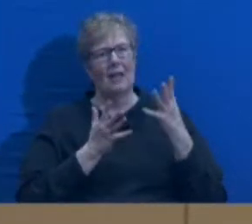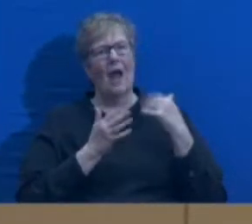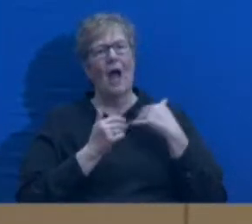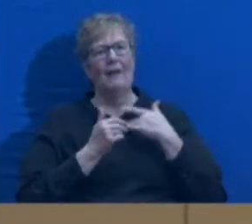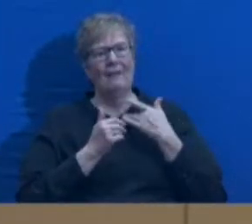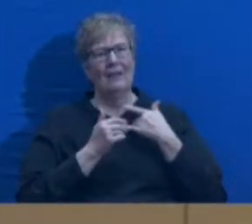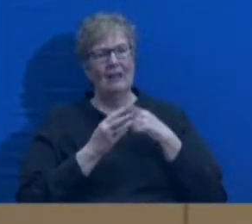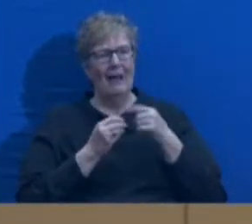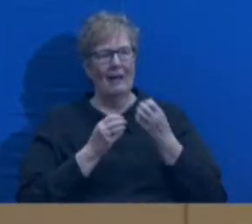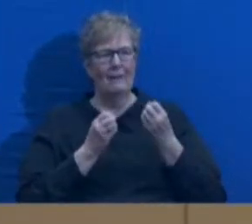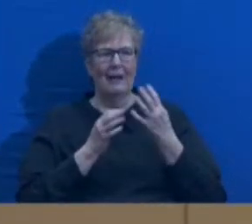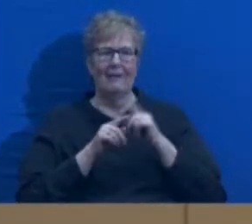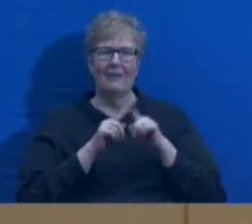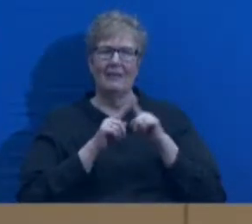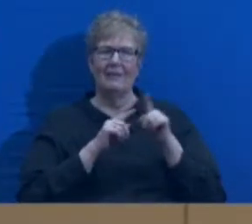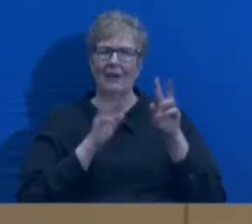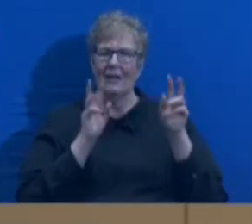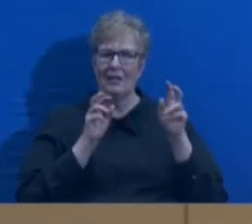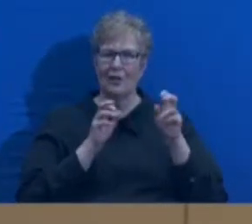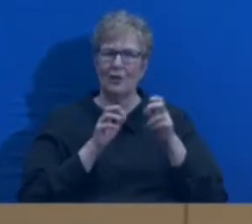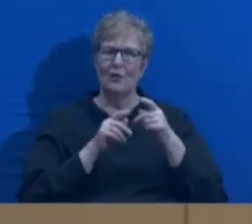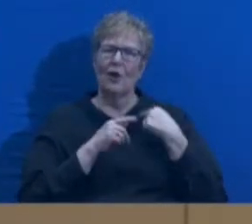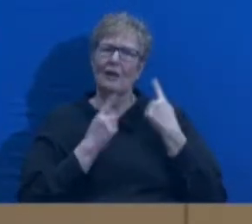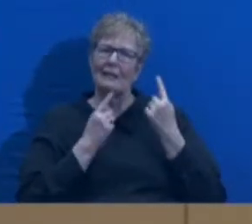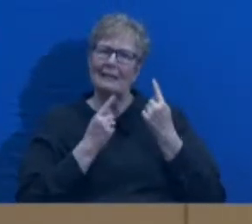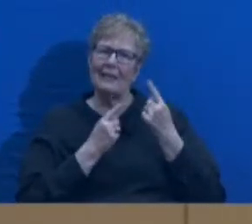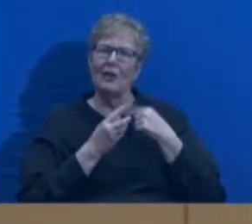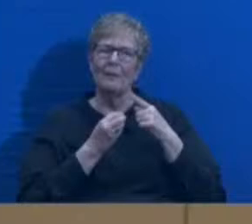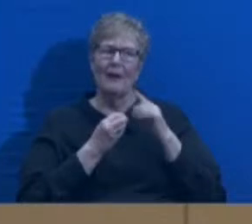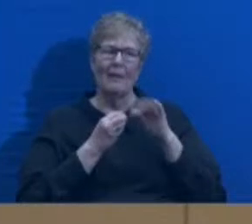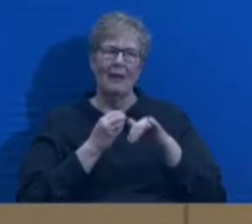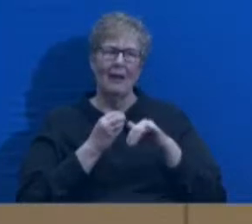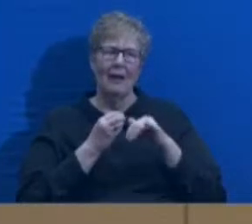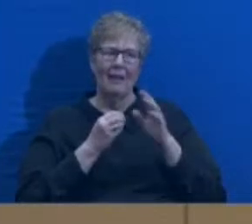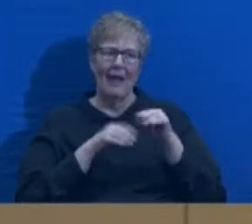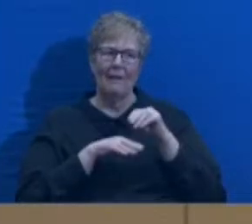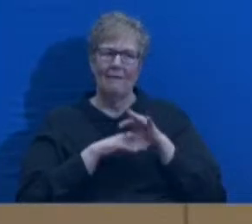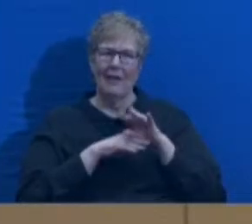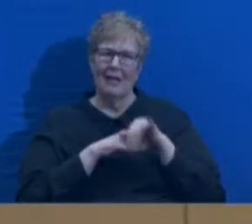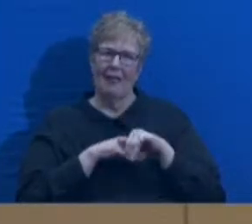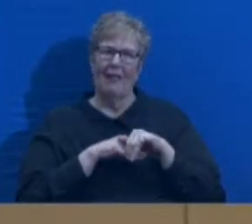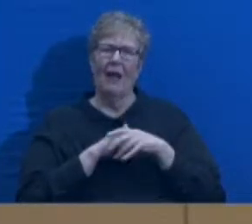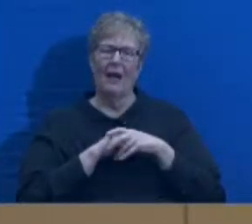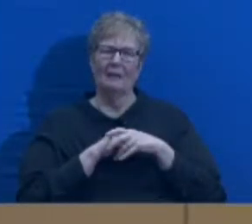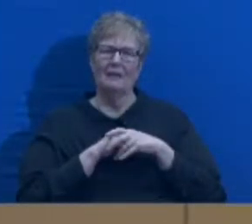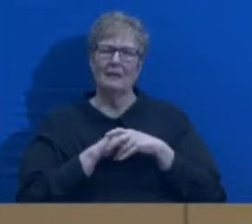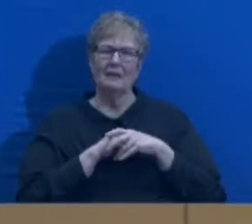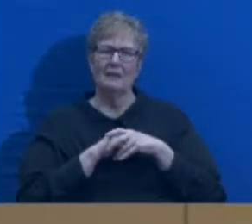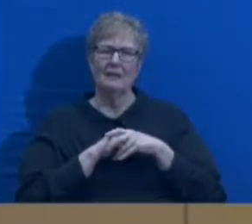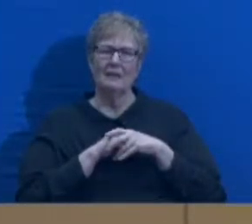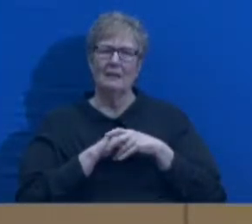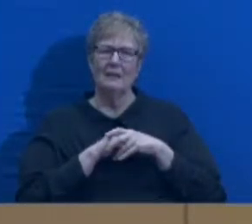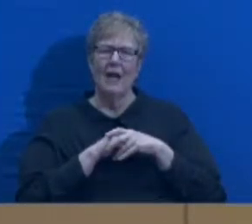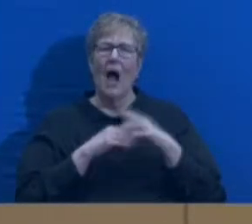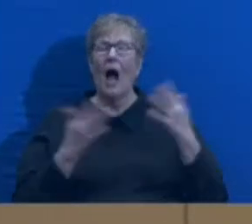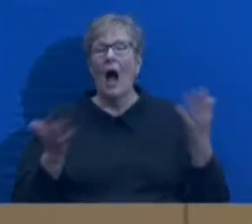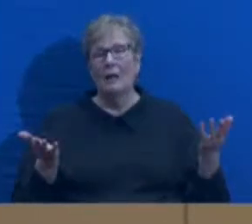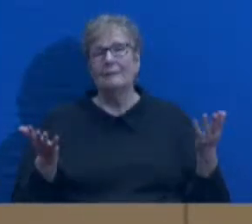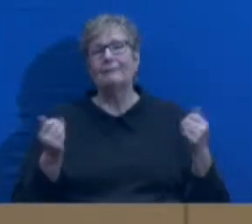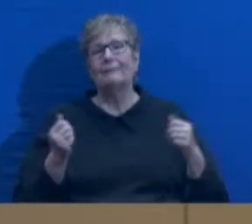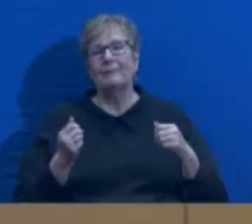speculation, a number of different particular issues that are being considered that are affecting that. And so I